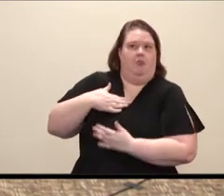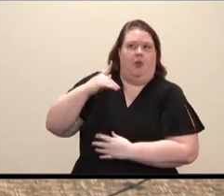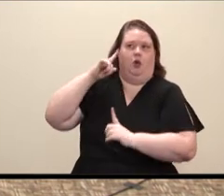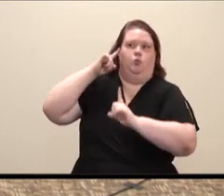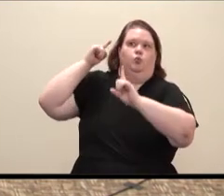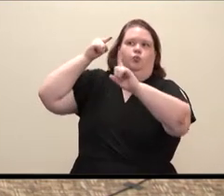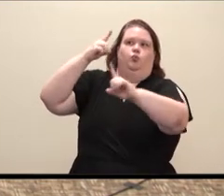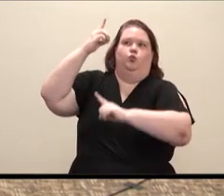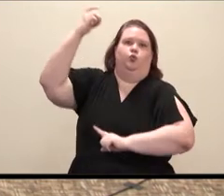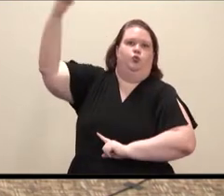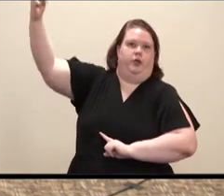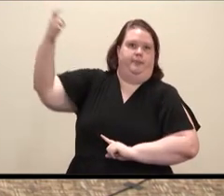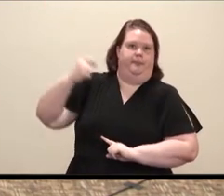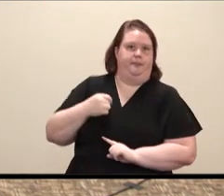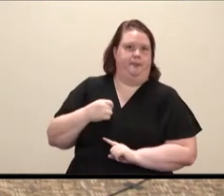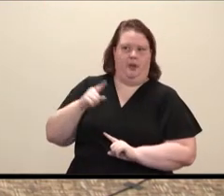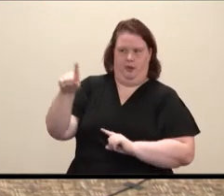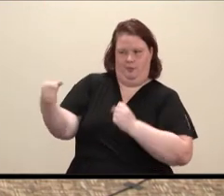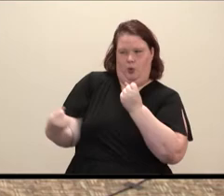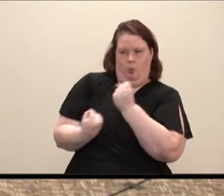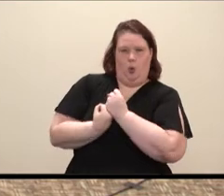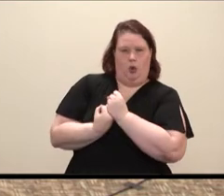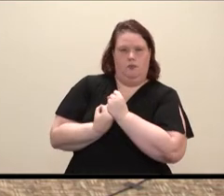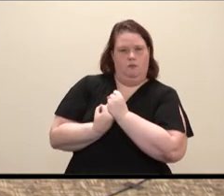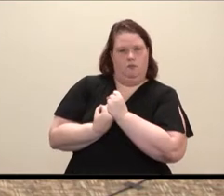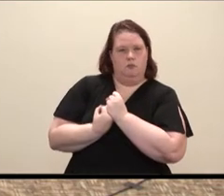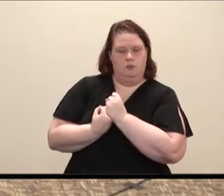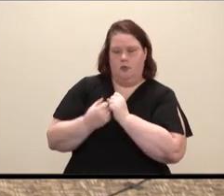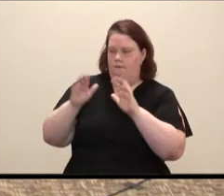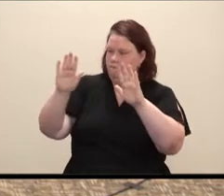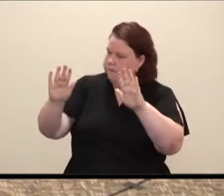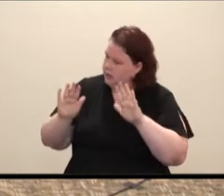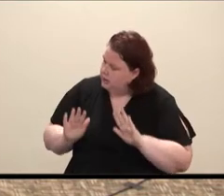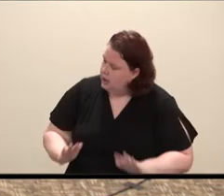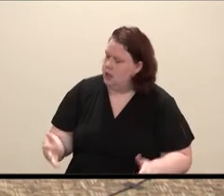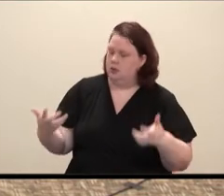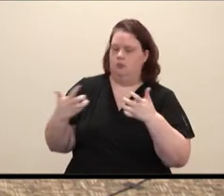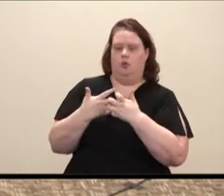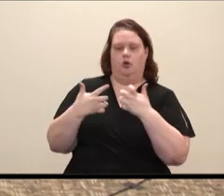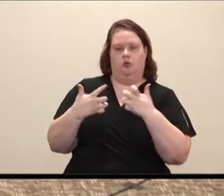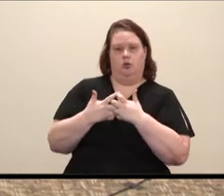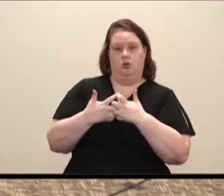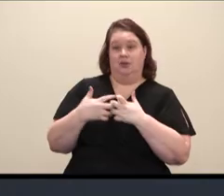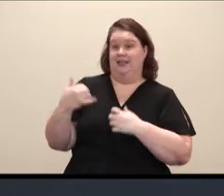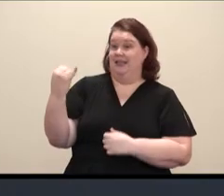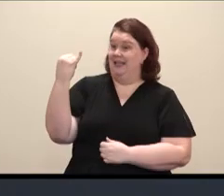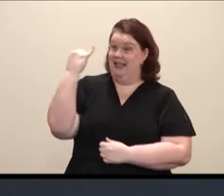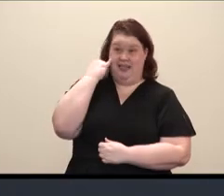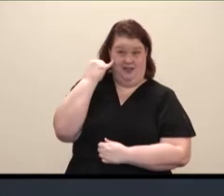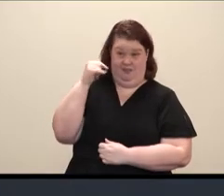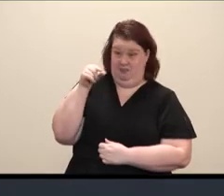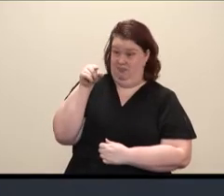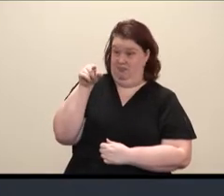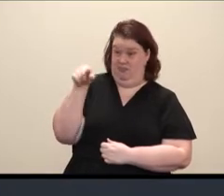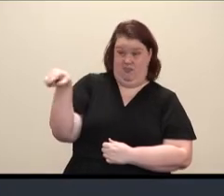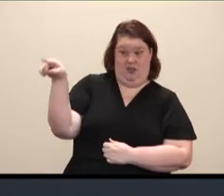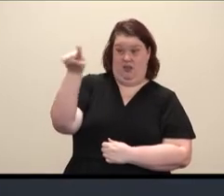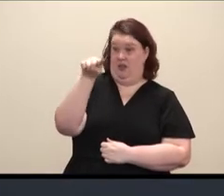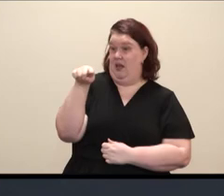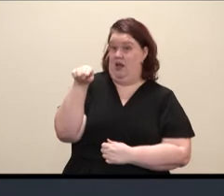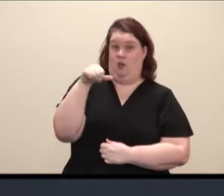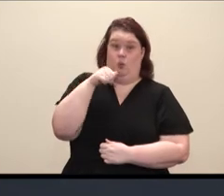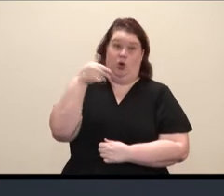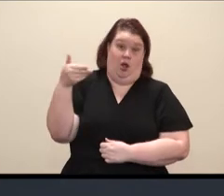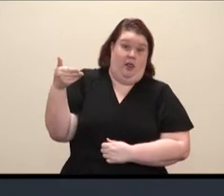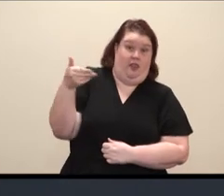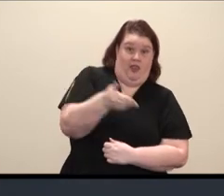they're truly fantastic partners. And had they not been at the table with us at the Design